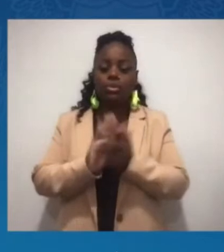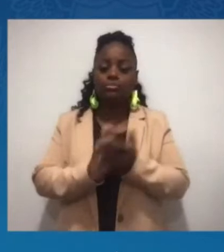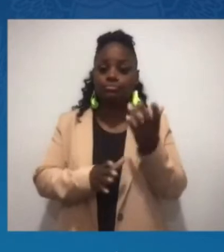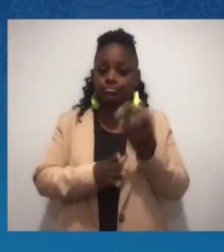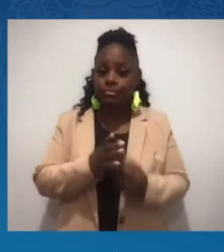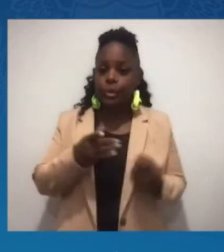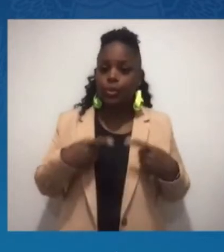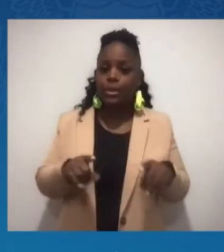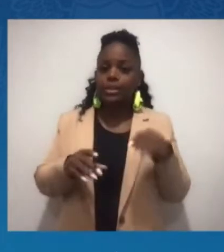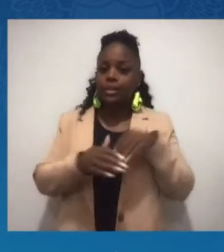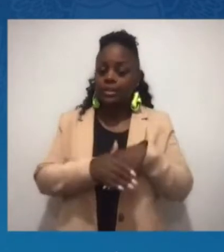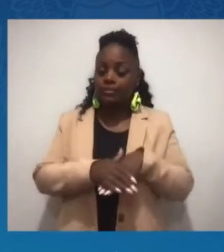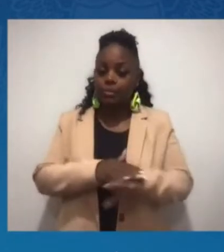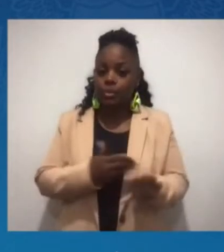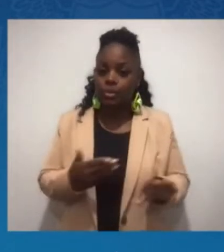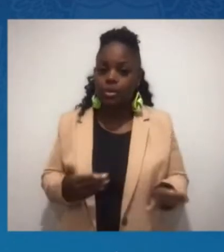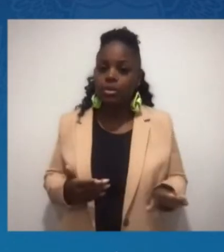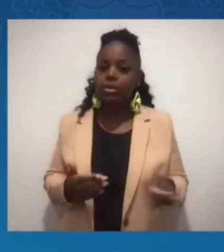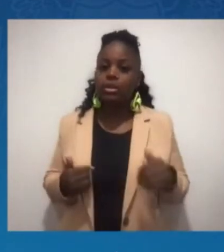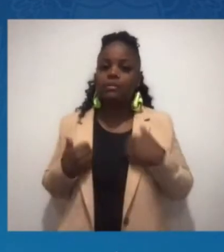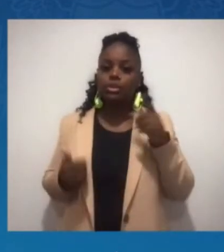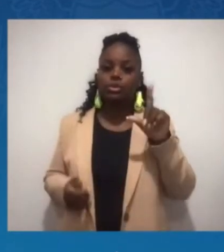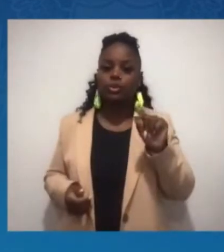This is 2022 in America.